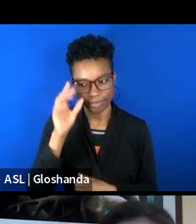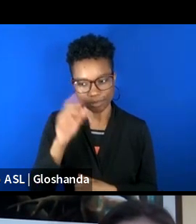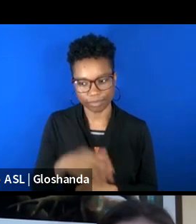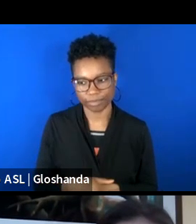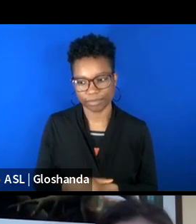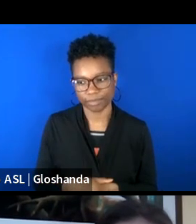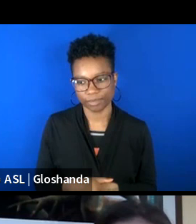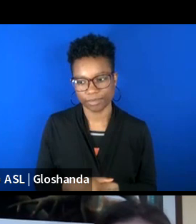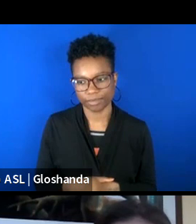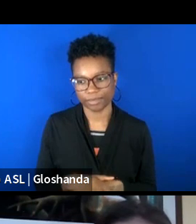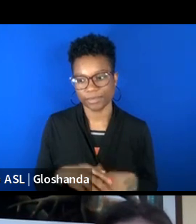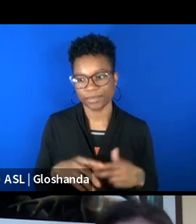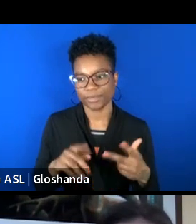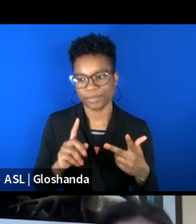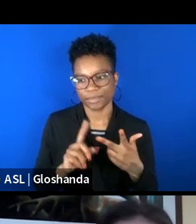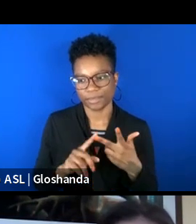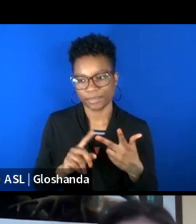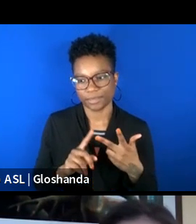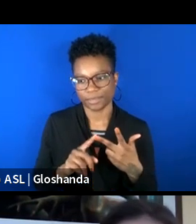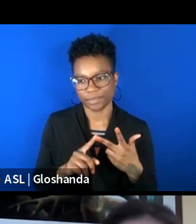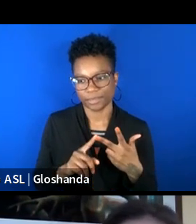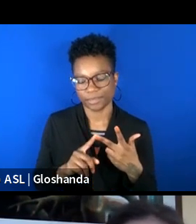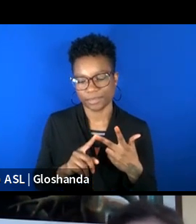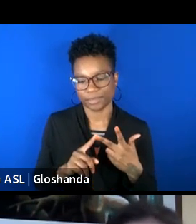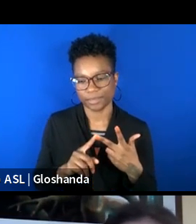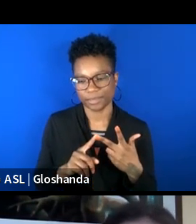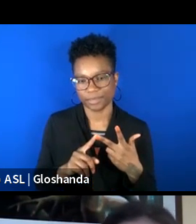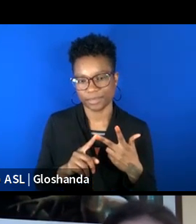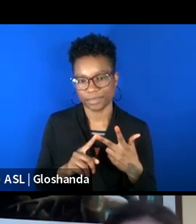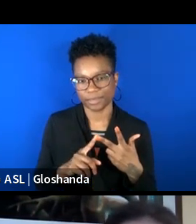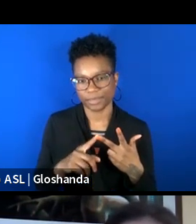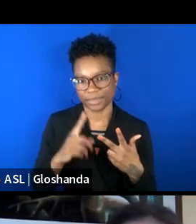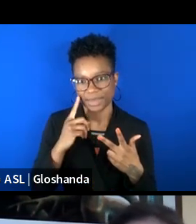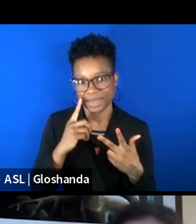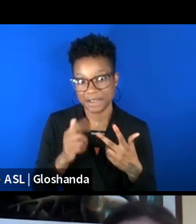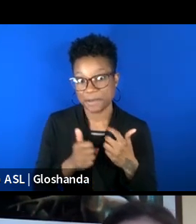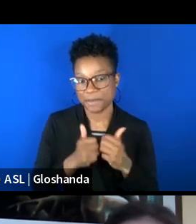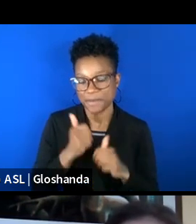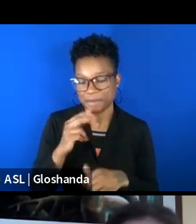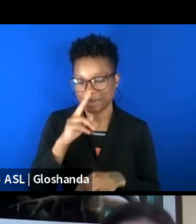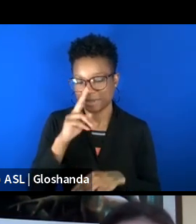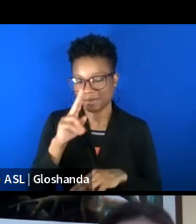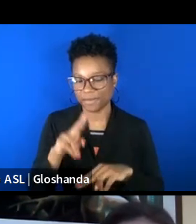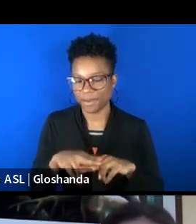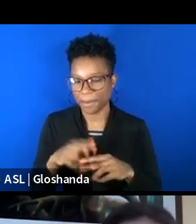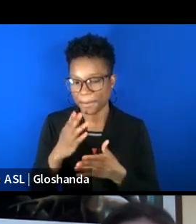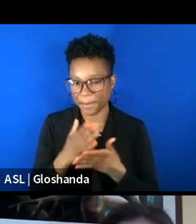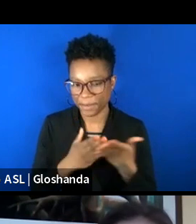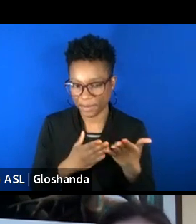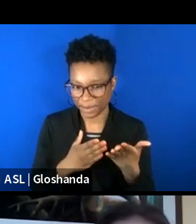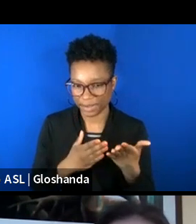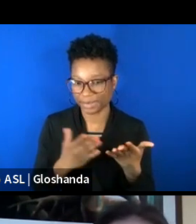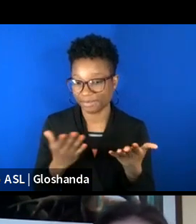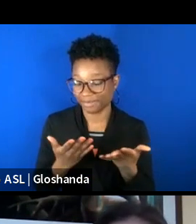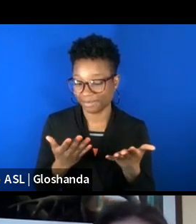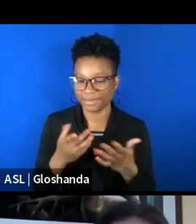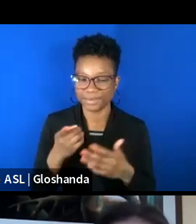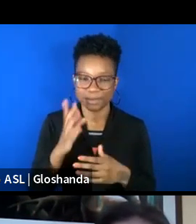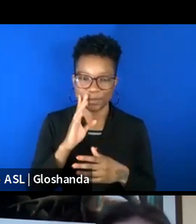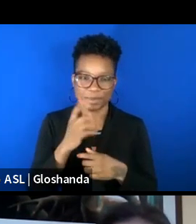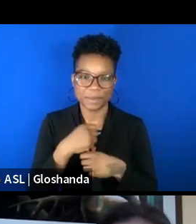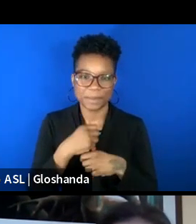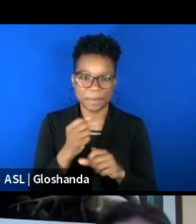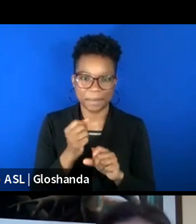And the third step, which I think is the most fun part, is that you are going to make a